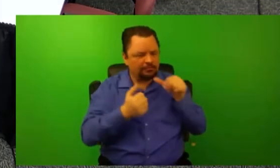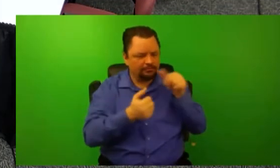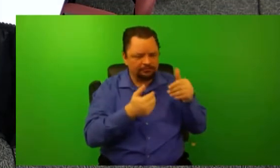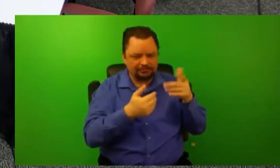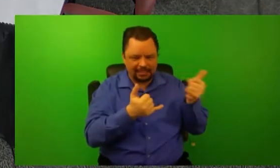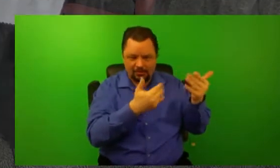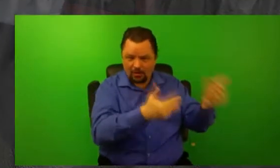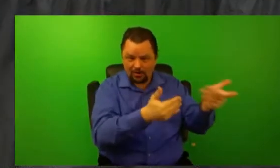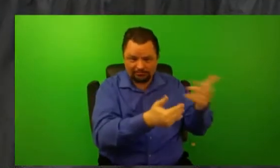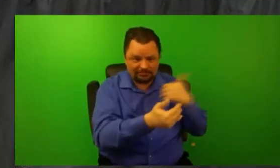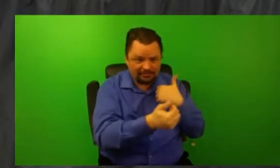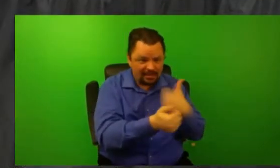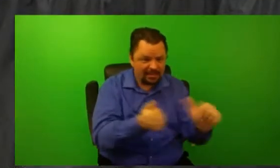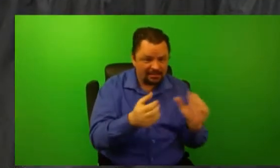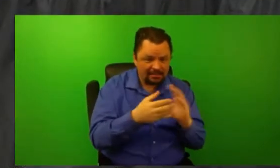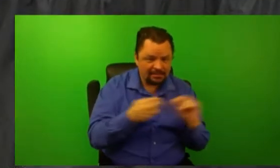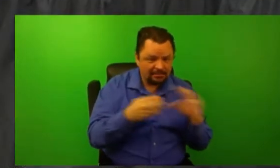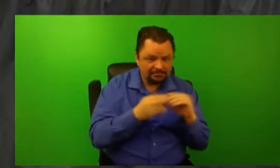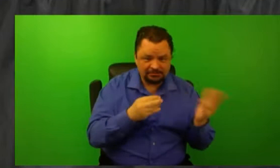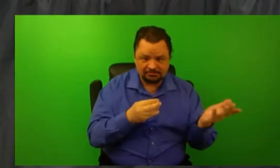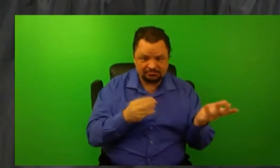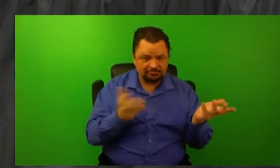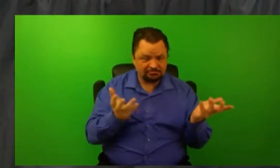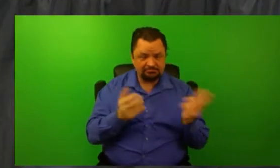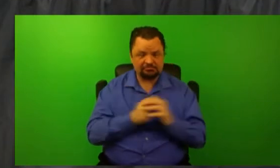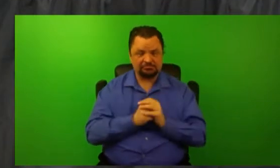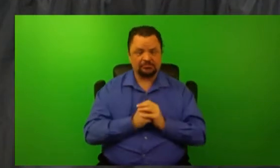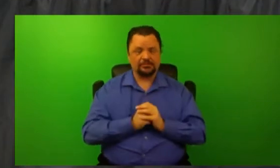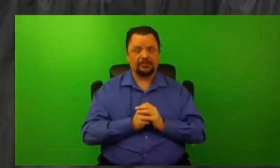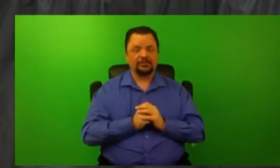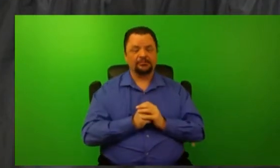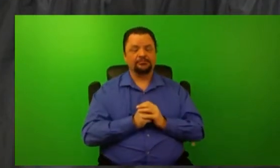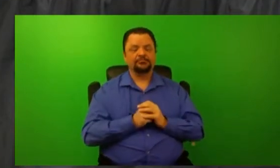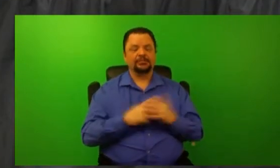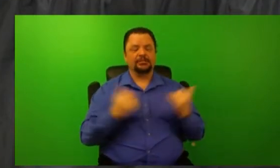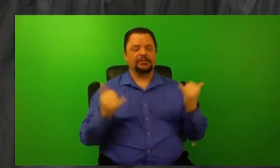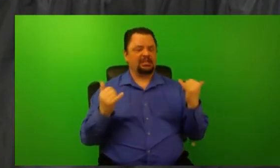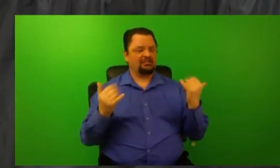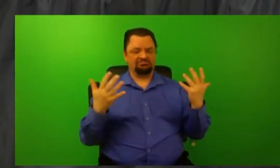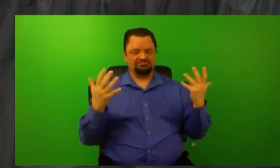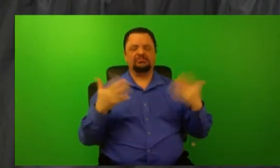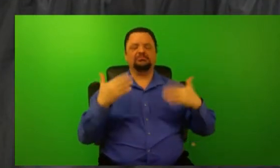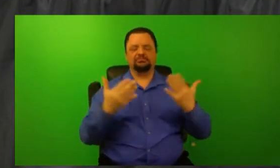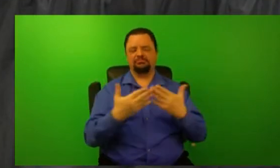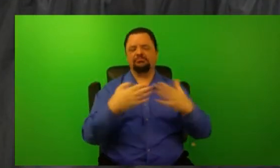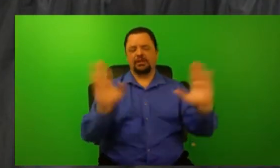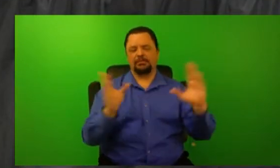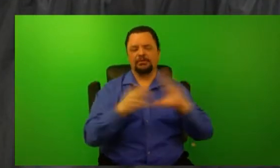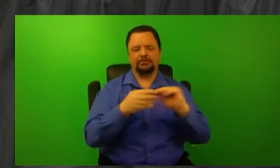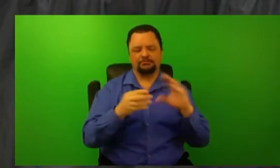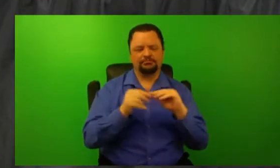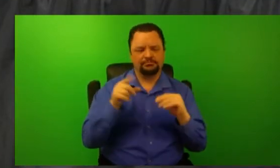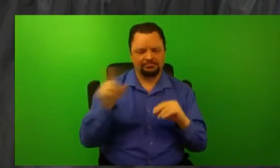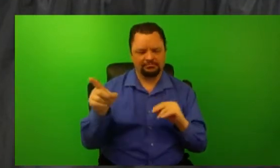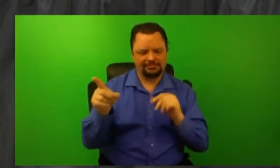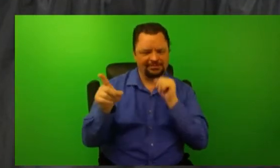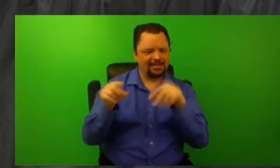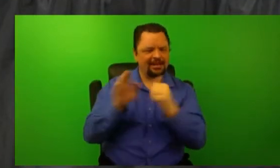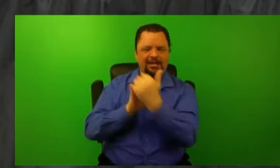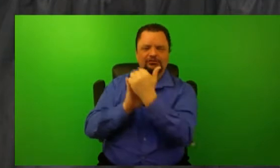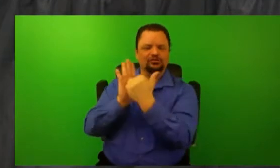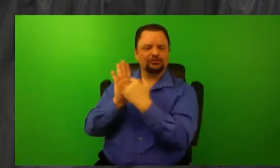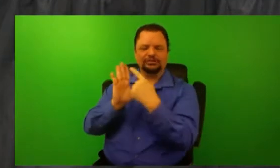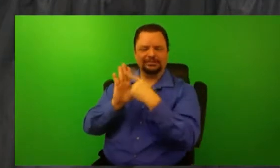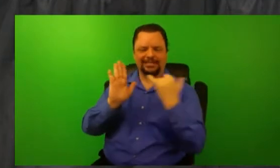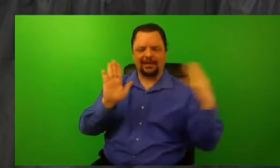our agenda were public comments on items not scheduled on the agenda. And we have